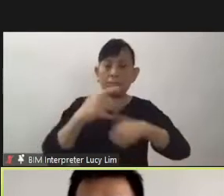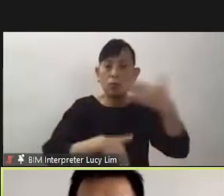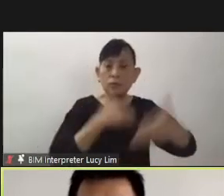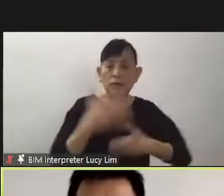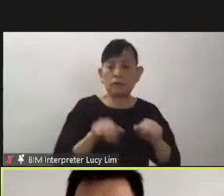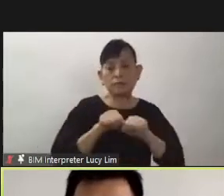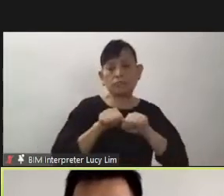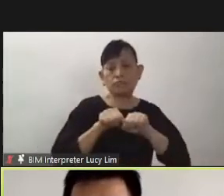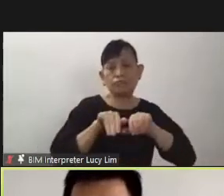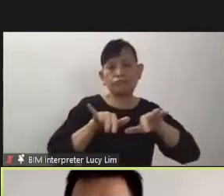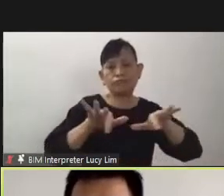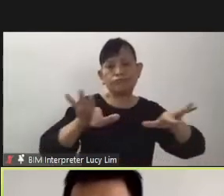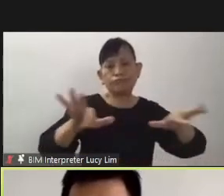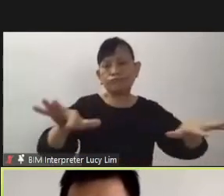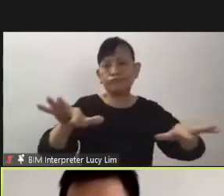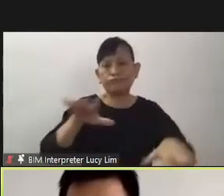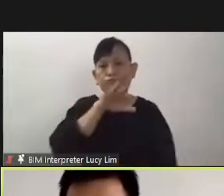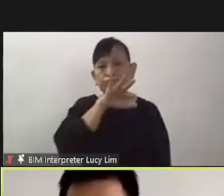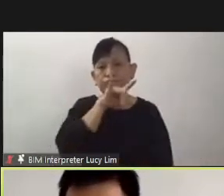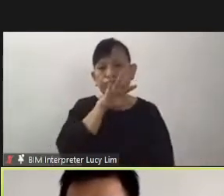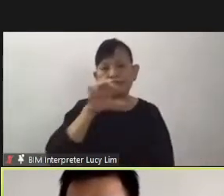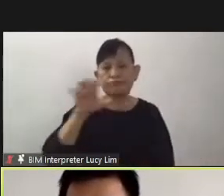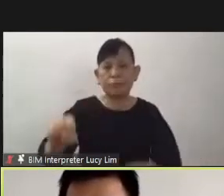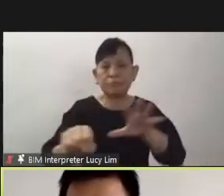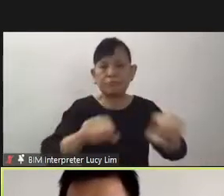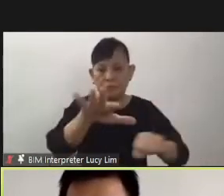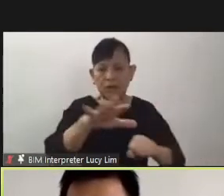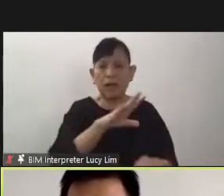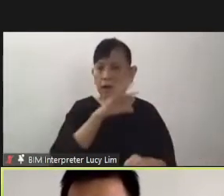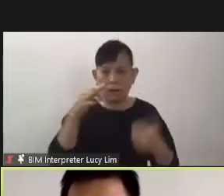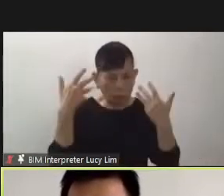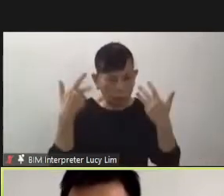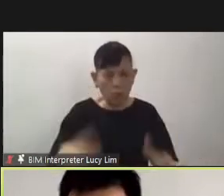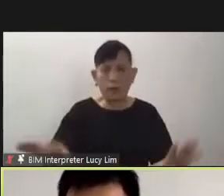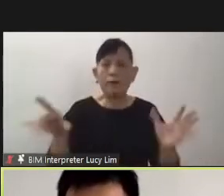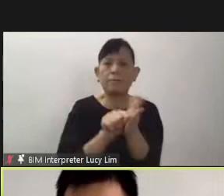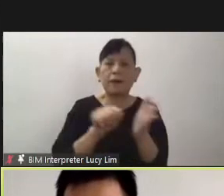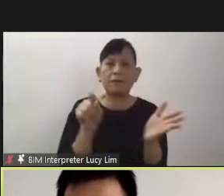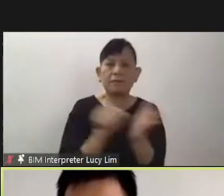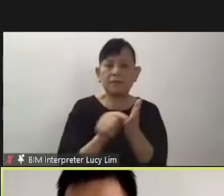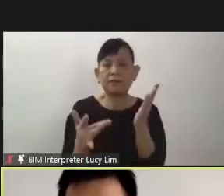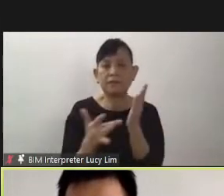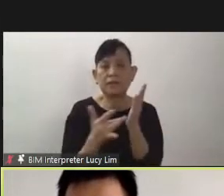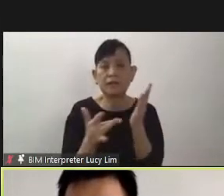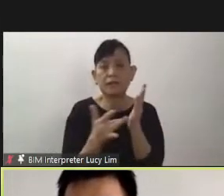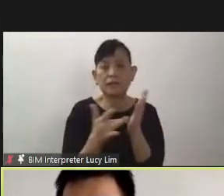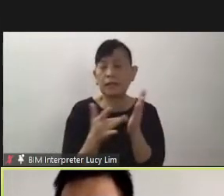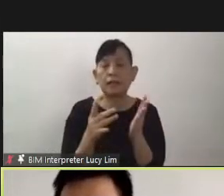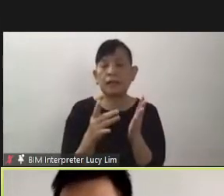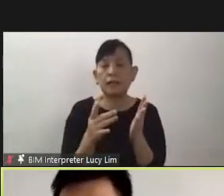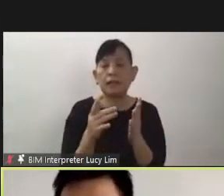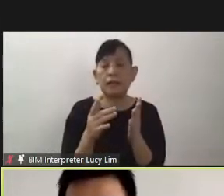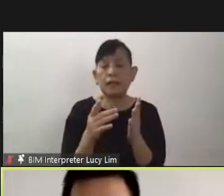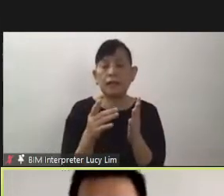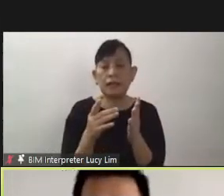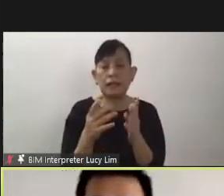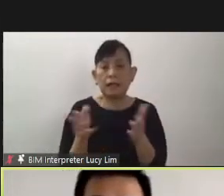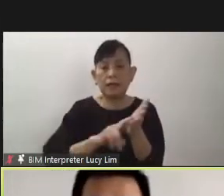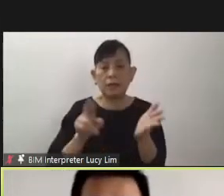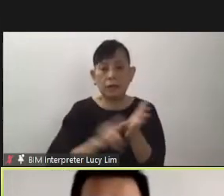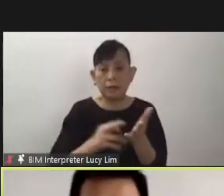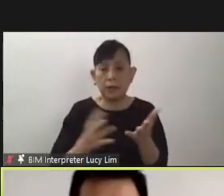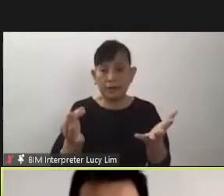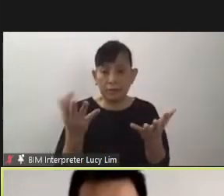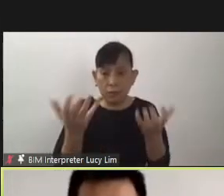then we have published this report, the technical report, after collecting the sampling. For more detail, you can go to